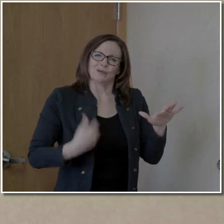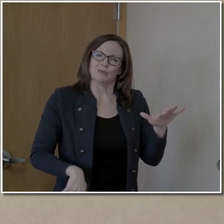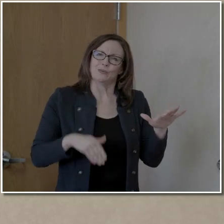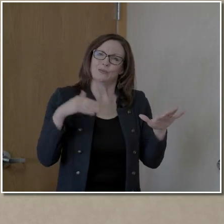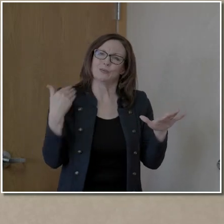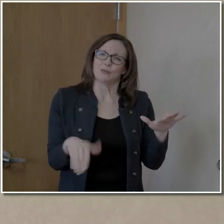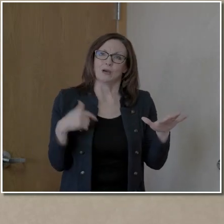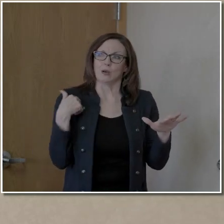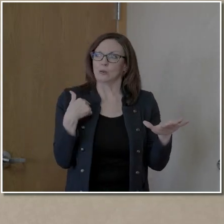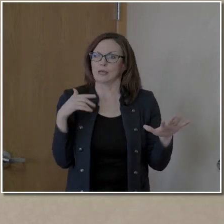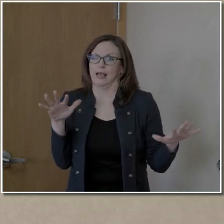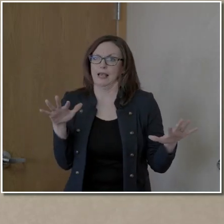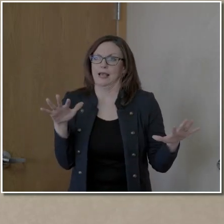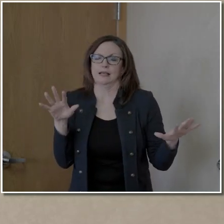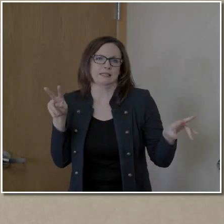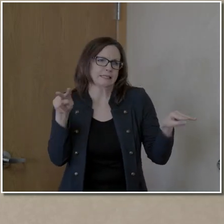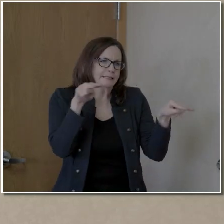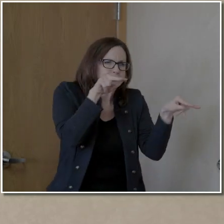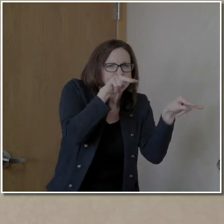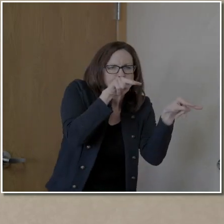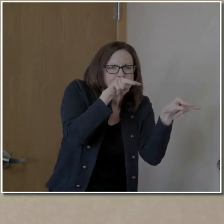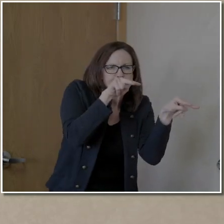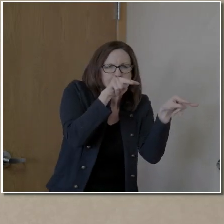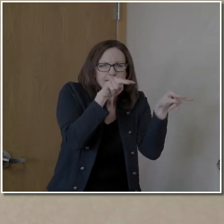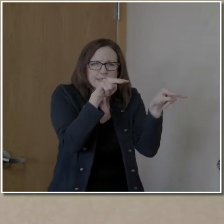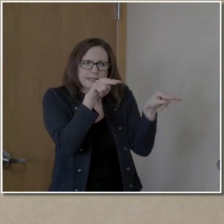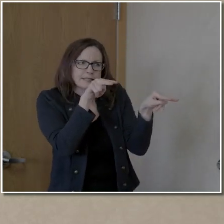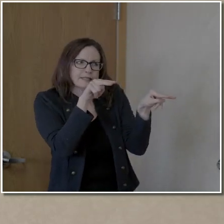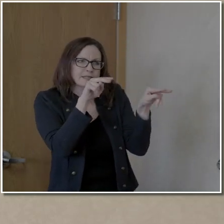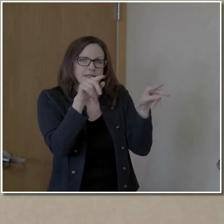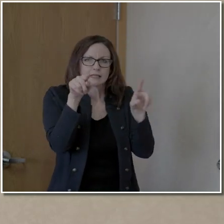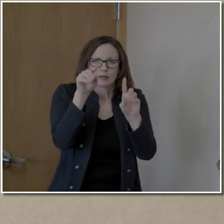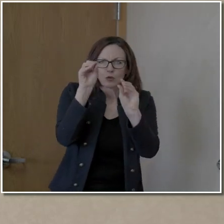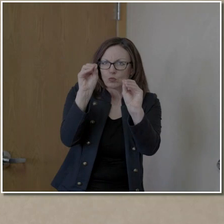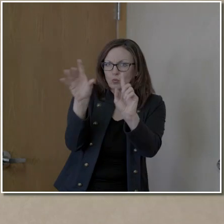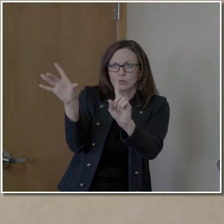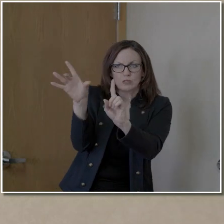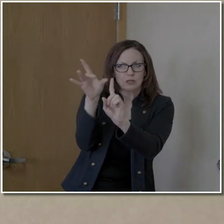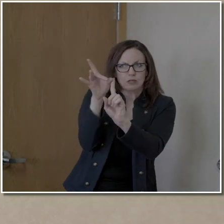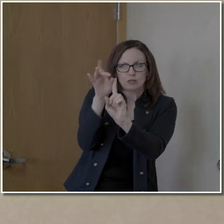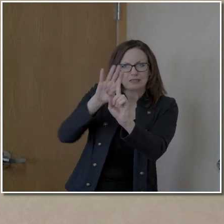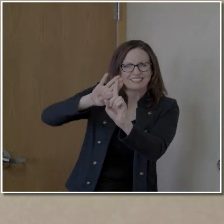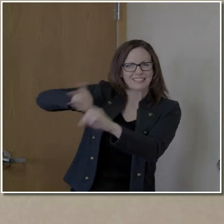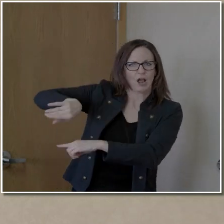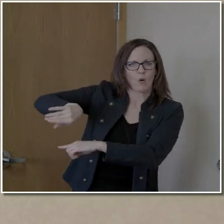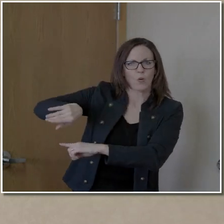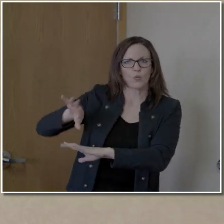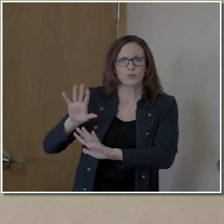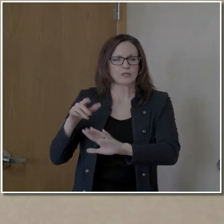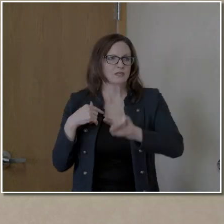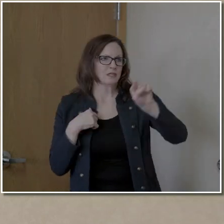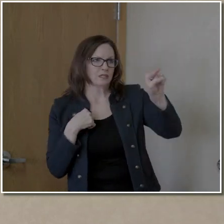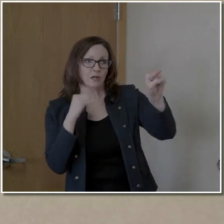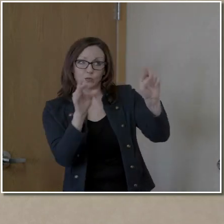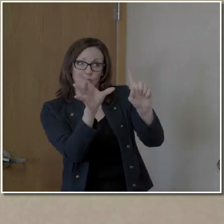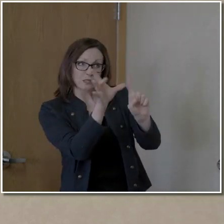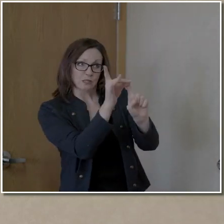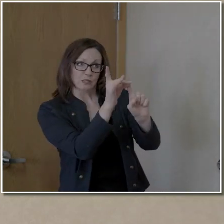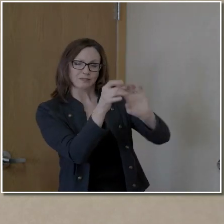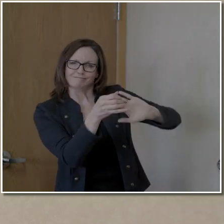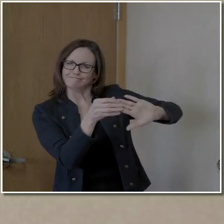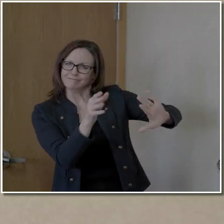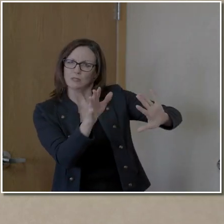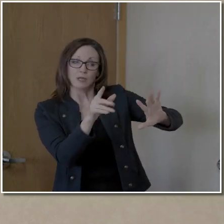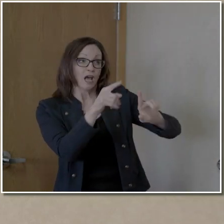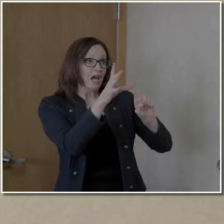from DHS and from the CMS, the Federal Medicaid Services